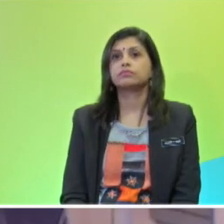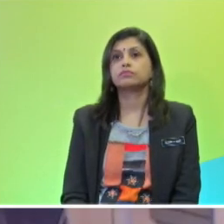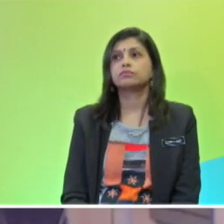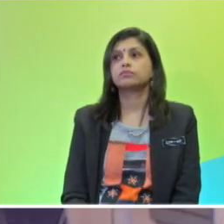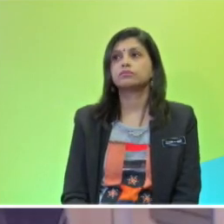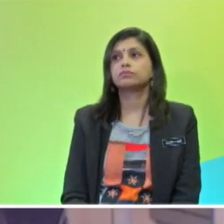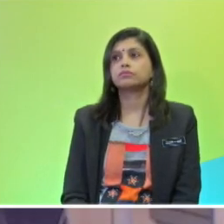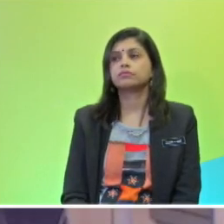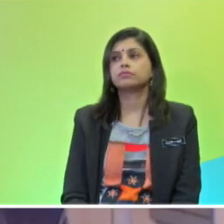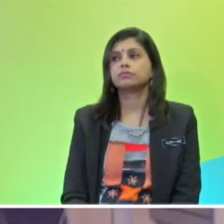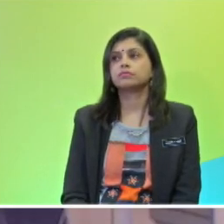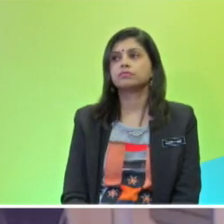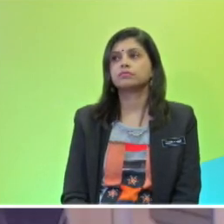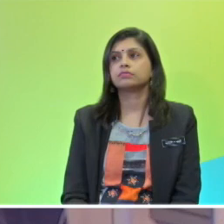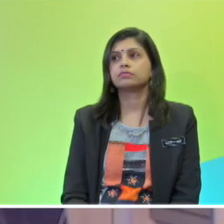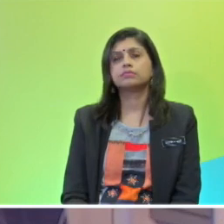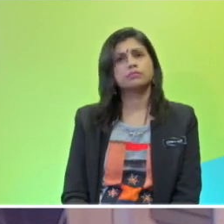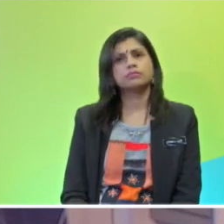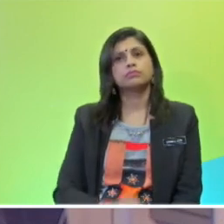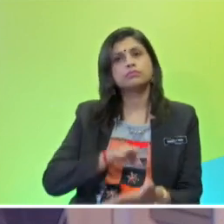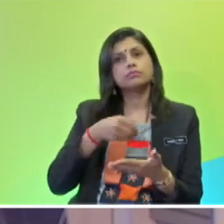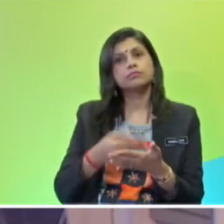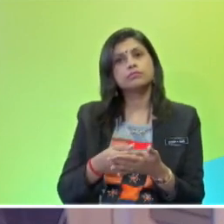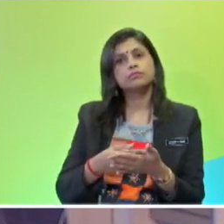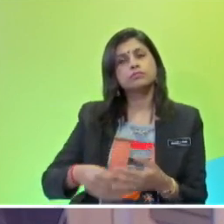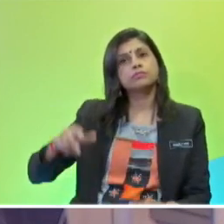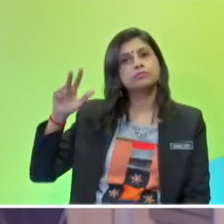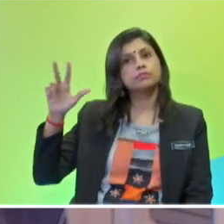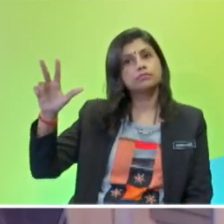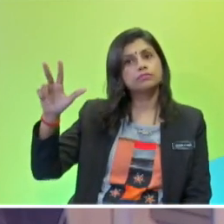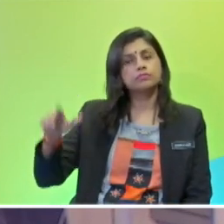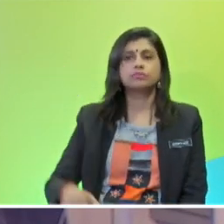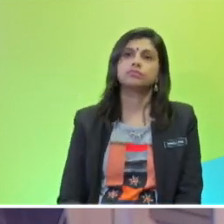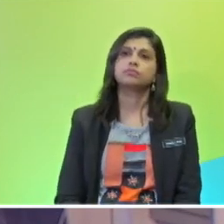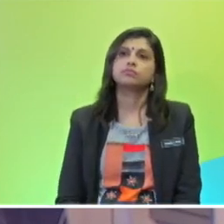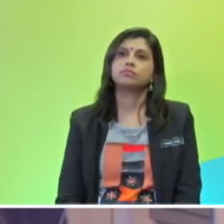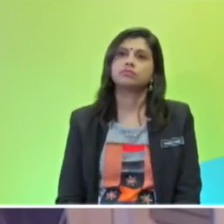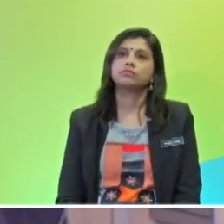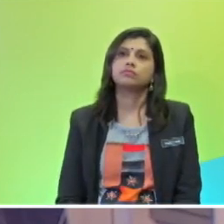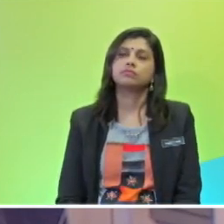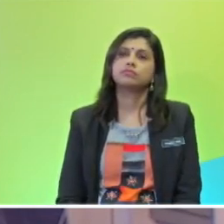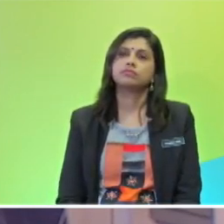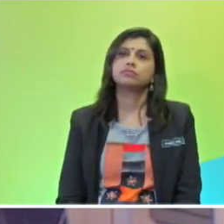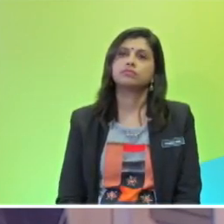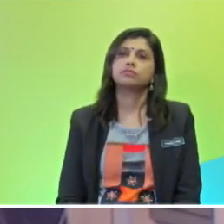1. 2. We have another 1. So how many here? 3. 3. So the answer is